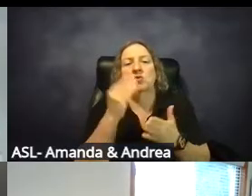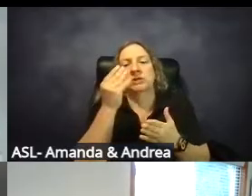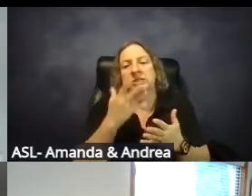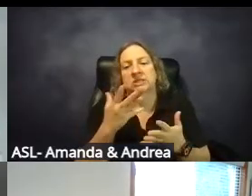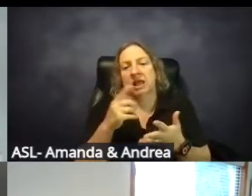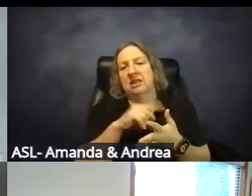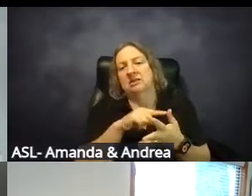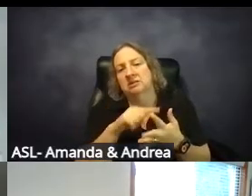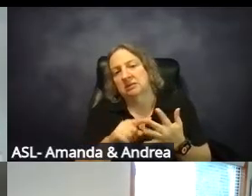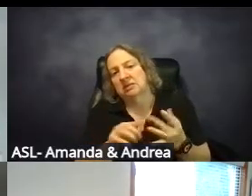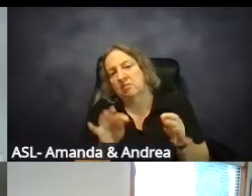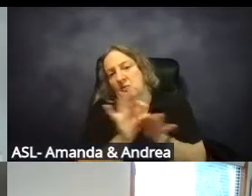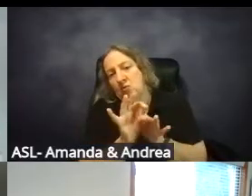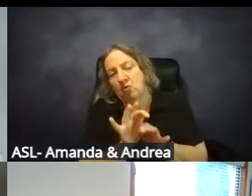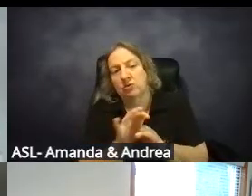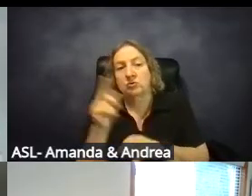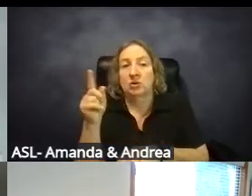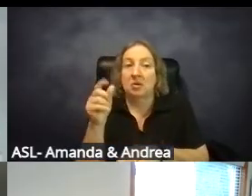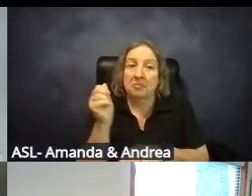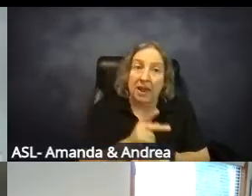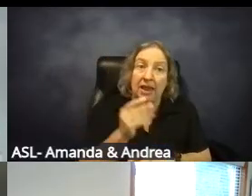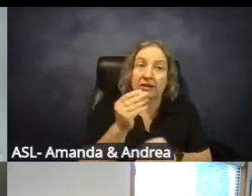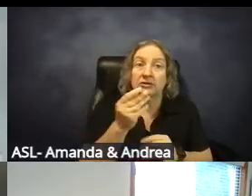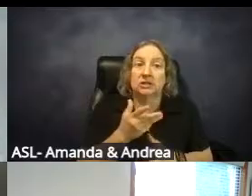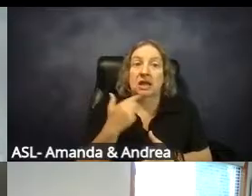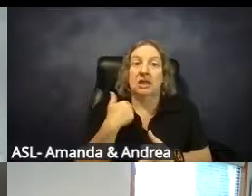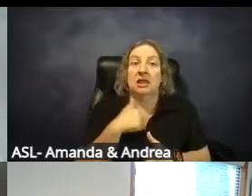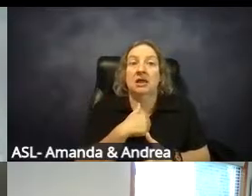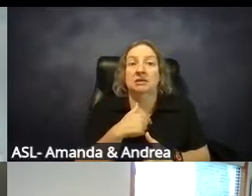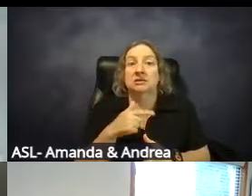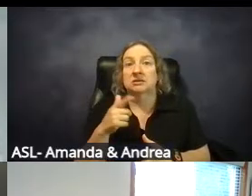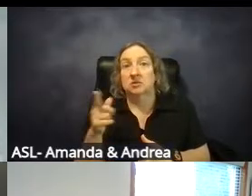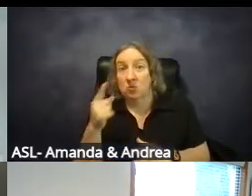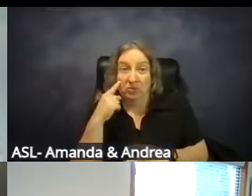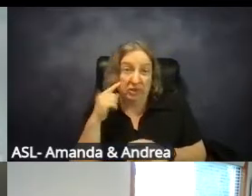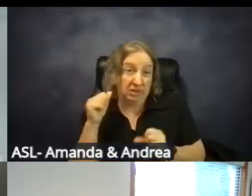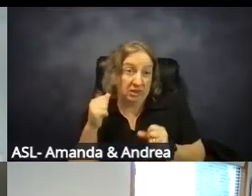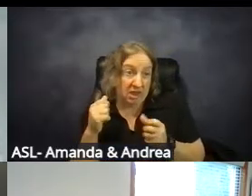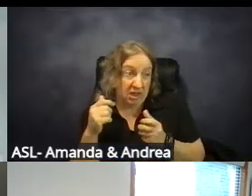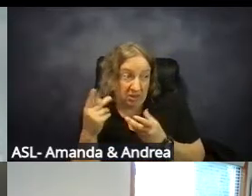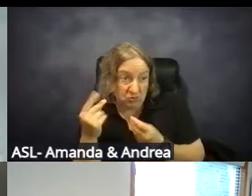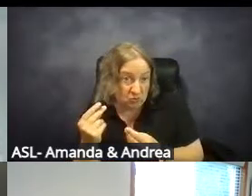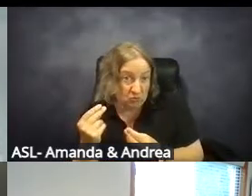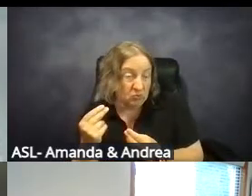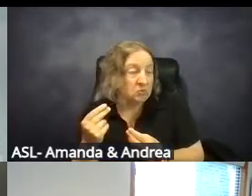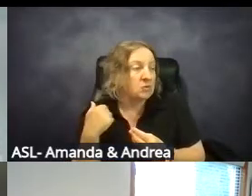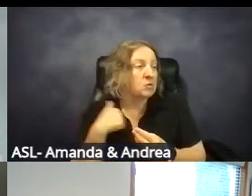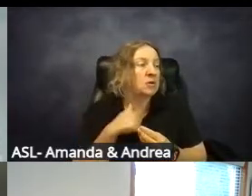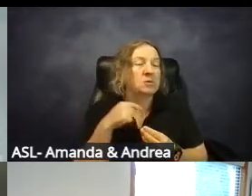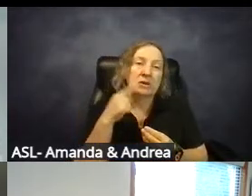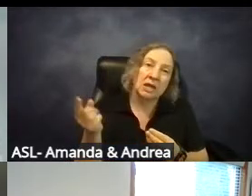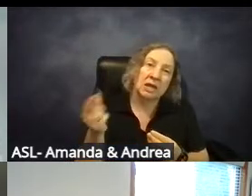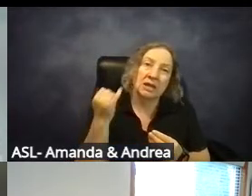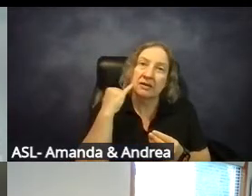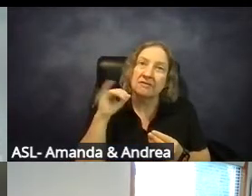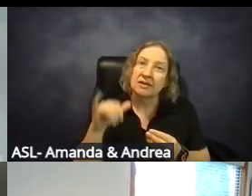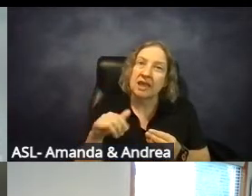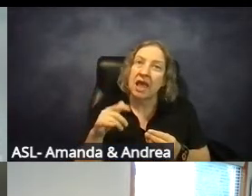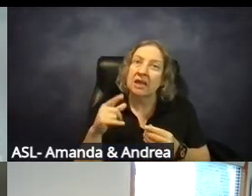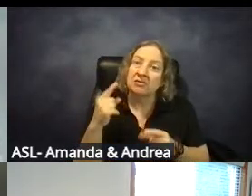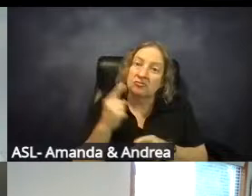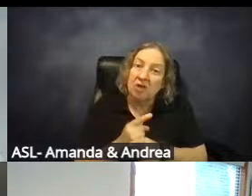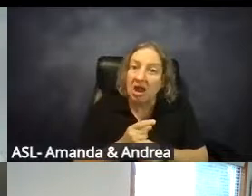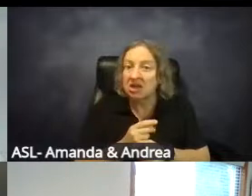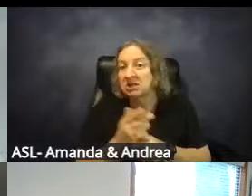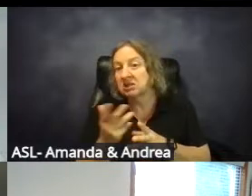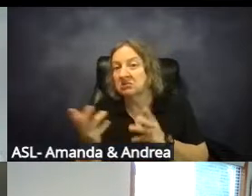this. You come back and you tell us where you think this can go, and we'll tell you if that hits the mark. So